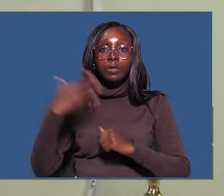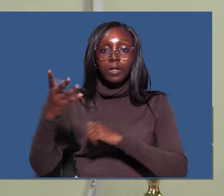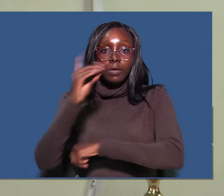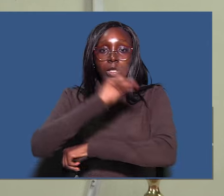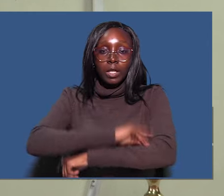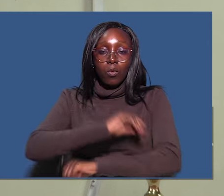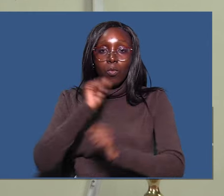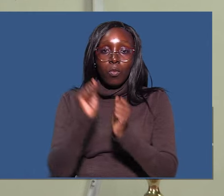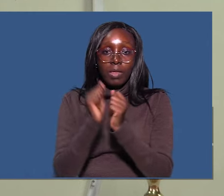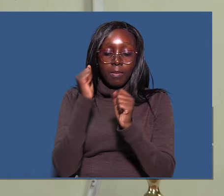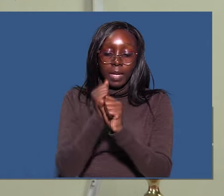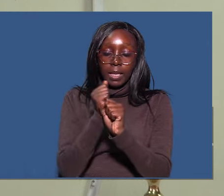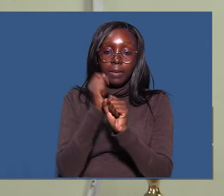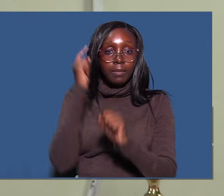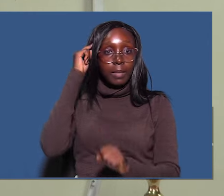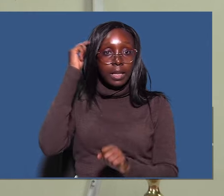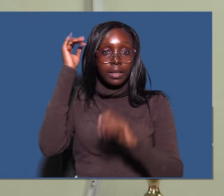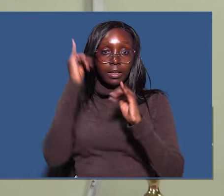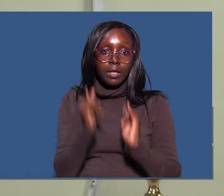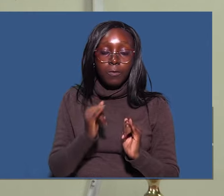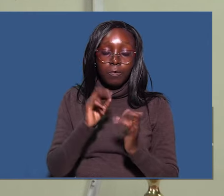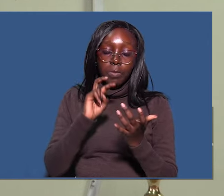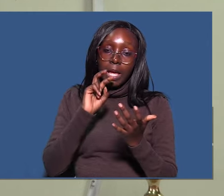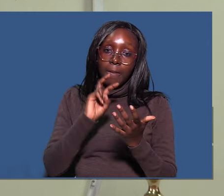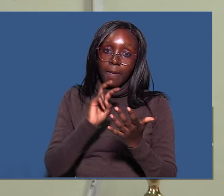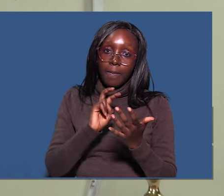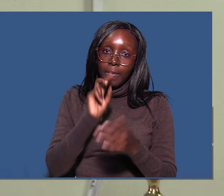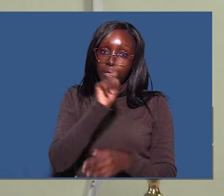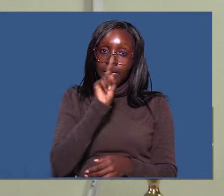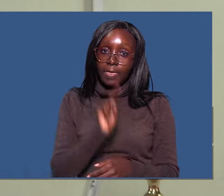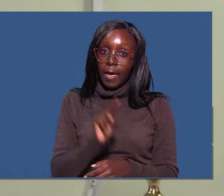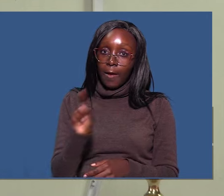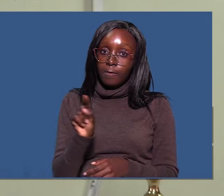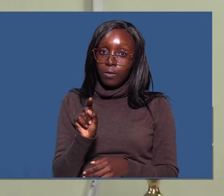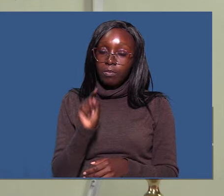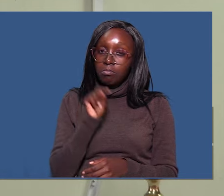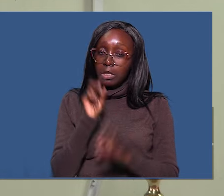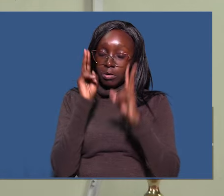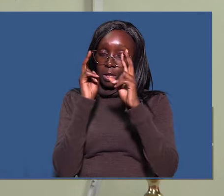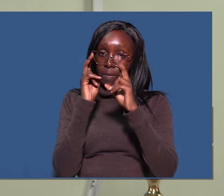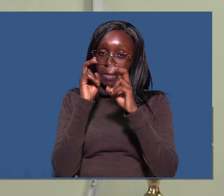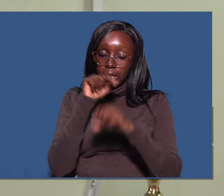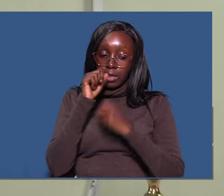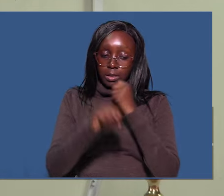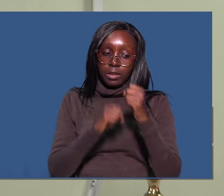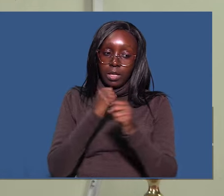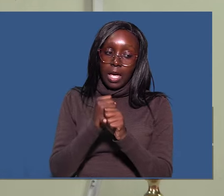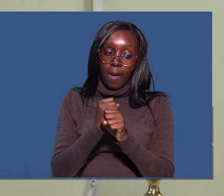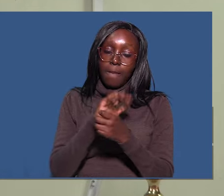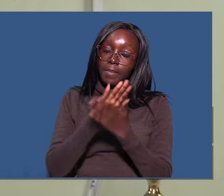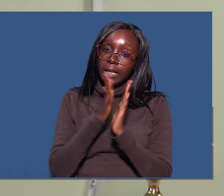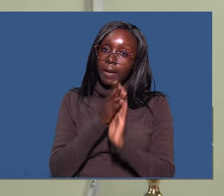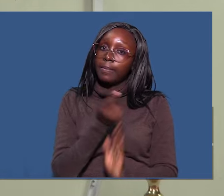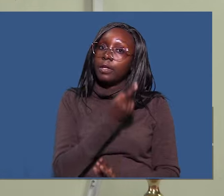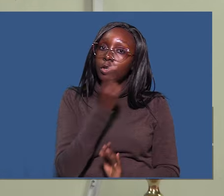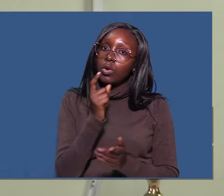our minds towards Christ's likeness. And therefore, this has been and this will be our theme this year, that be ye